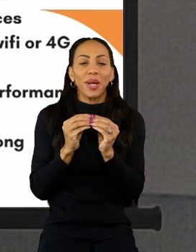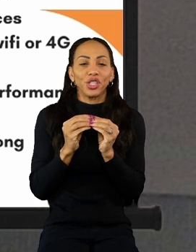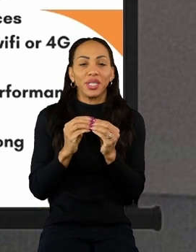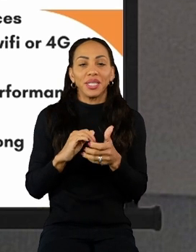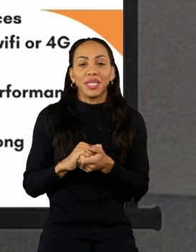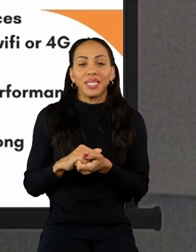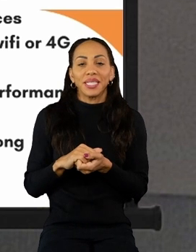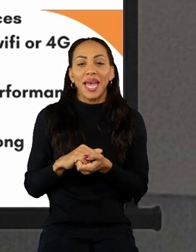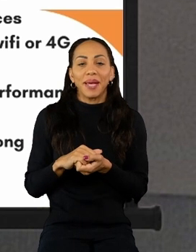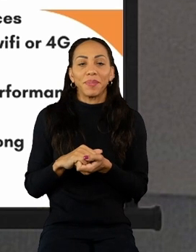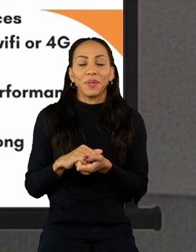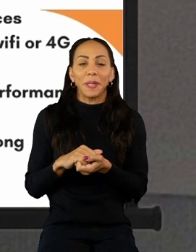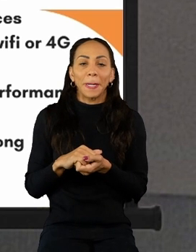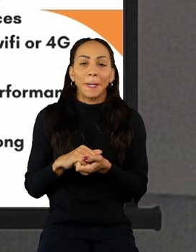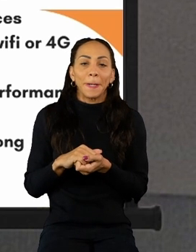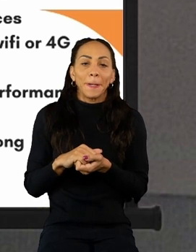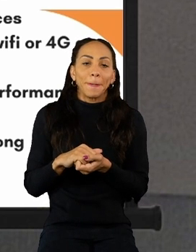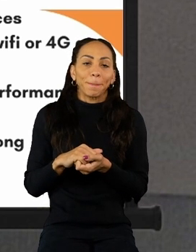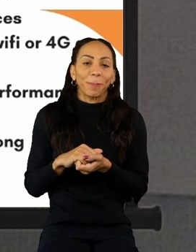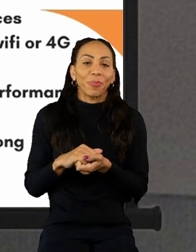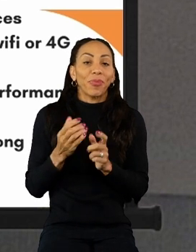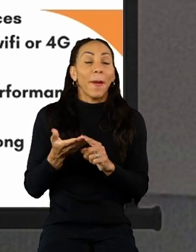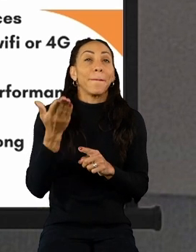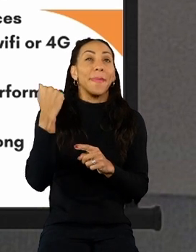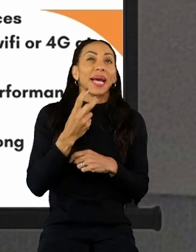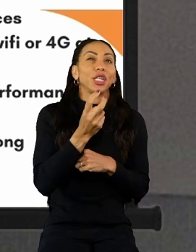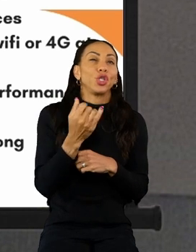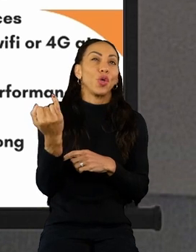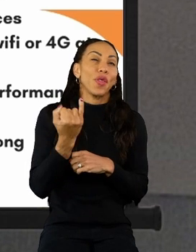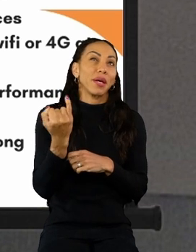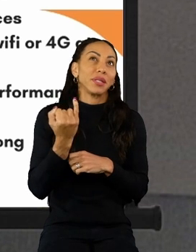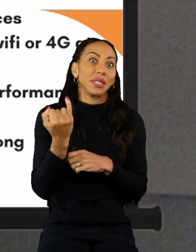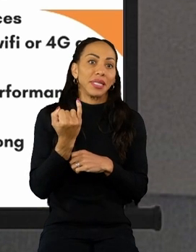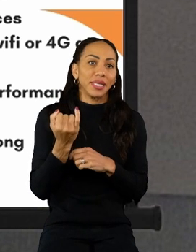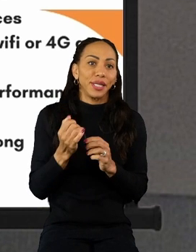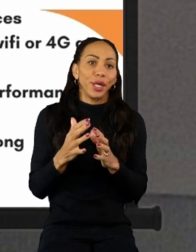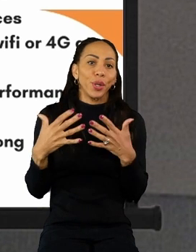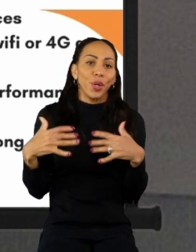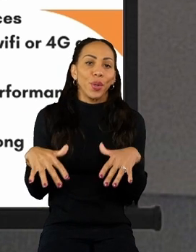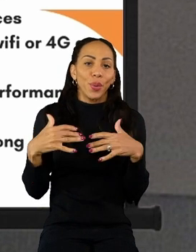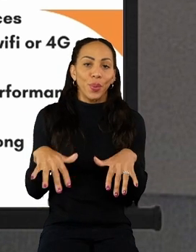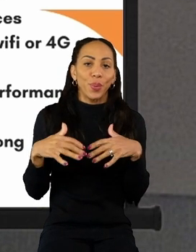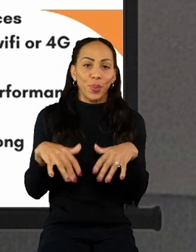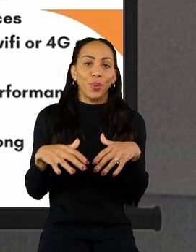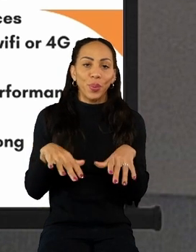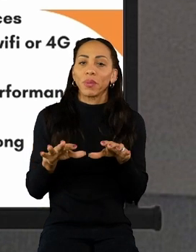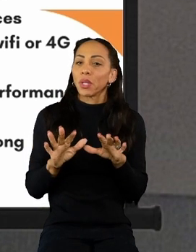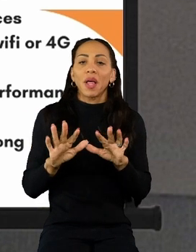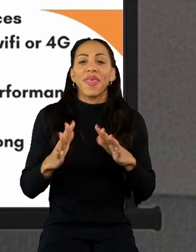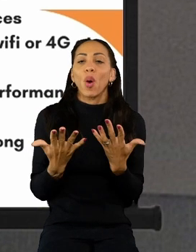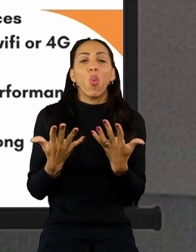was all going to be Skype, which now feels like a very ridiculous thing to do. But back